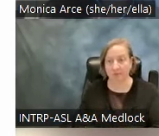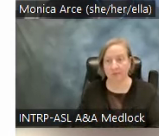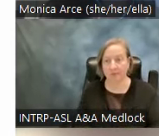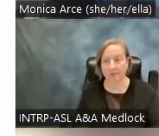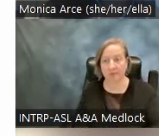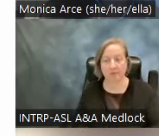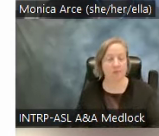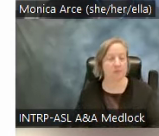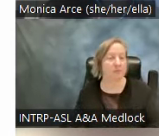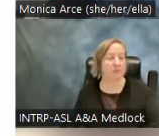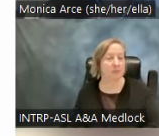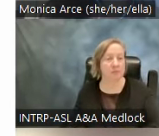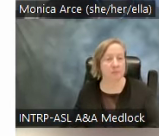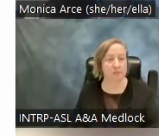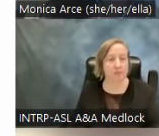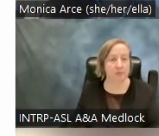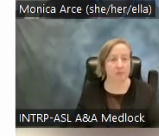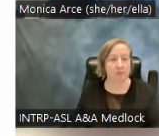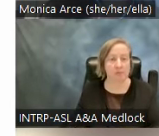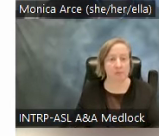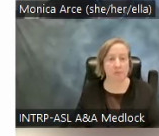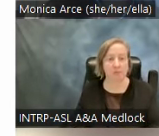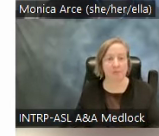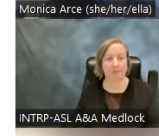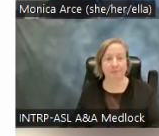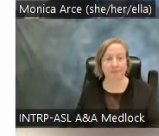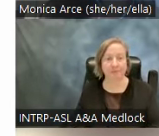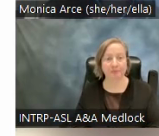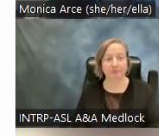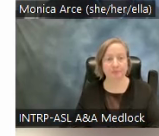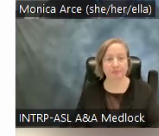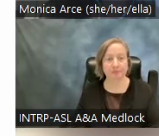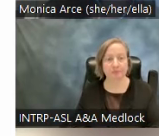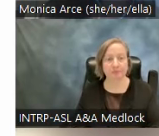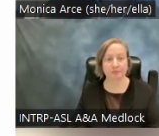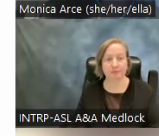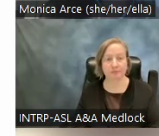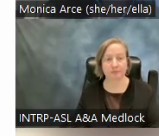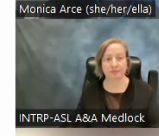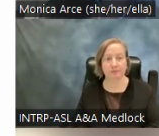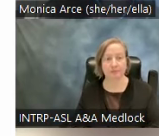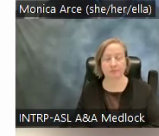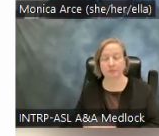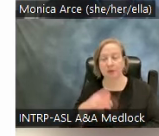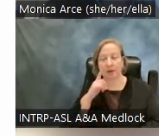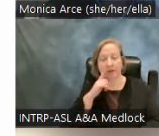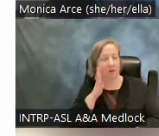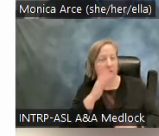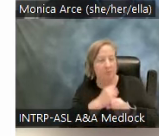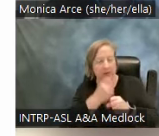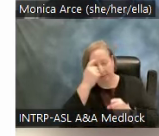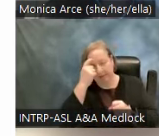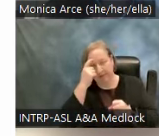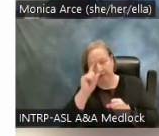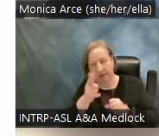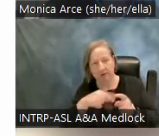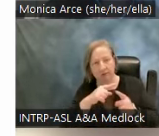Having to make a special. I think that's fair, and I think it'll make more sense in just a little bit when we kind of talk about the next half